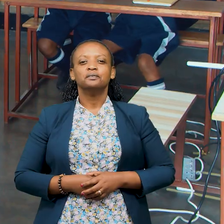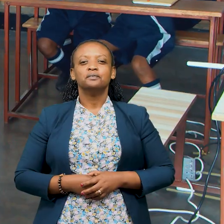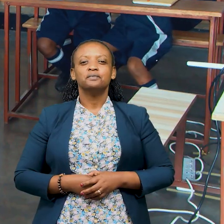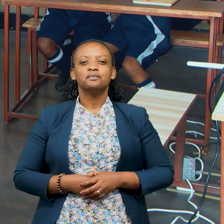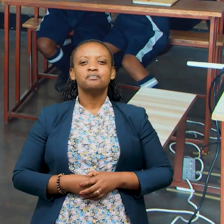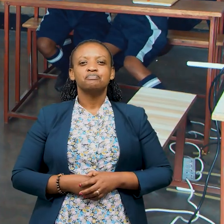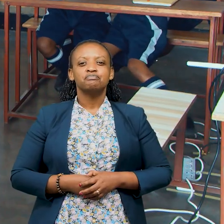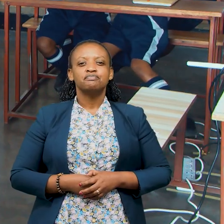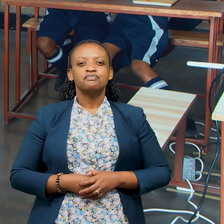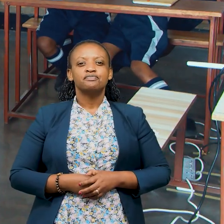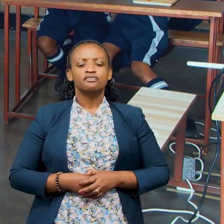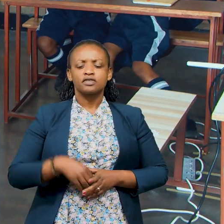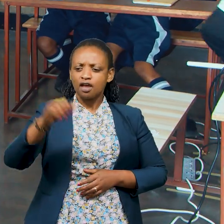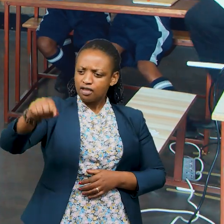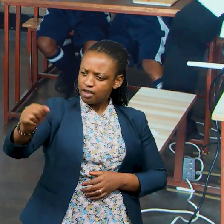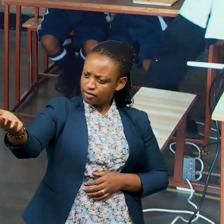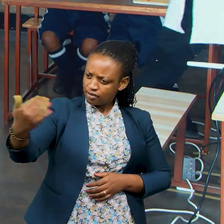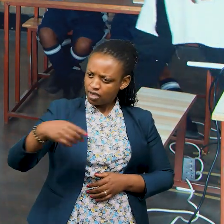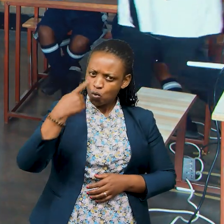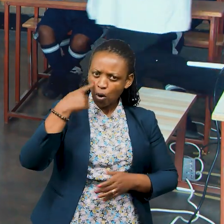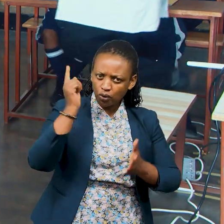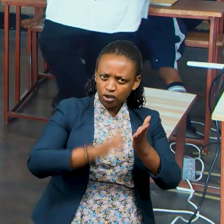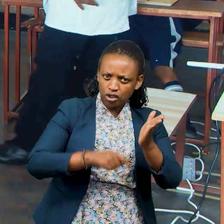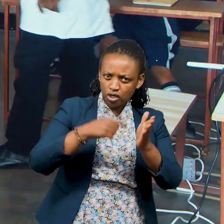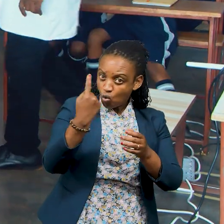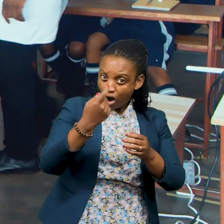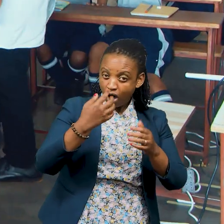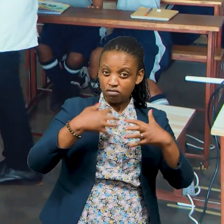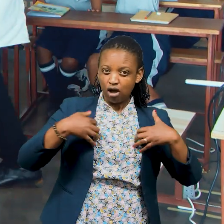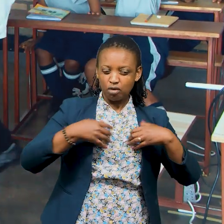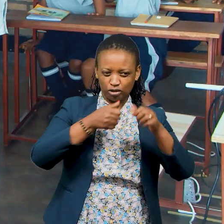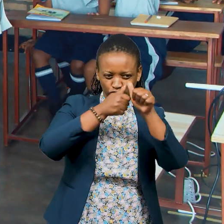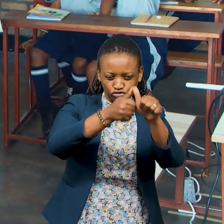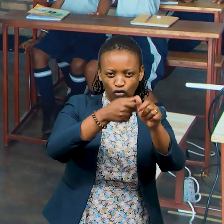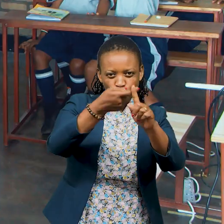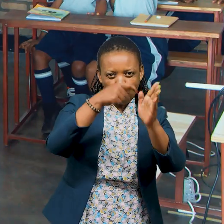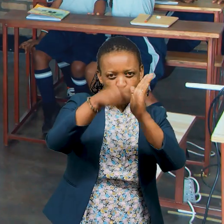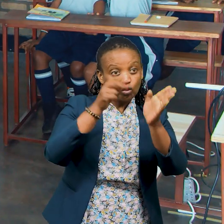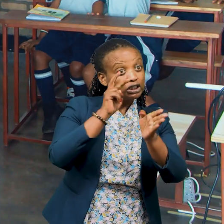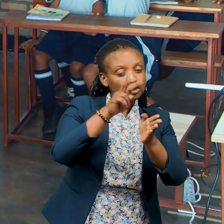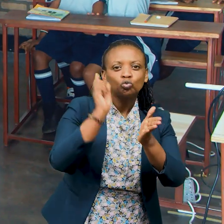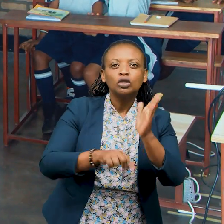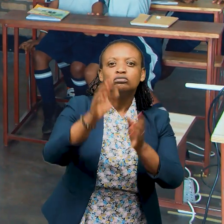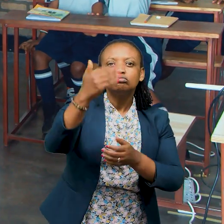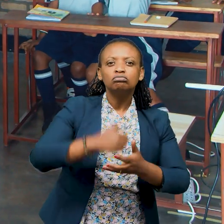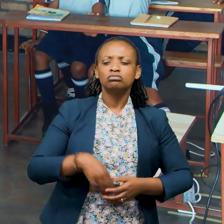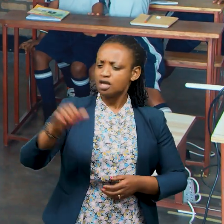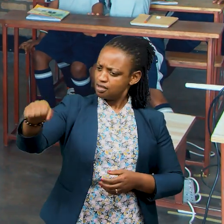Yes, Joseph. Only one animal that you followed from the video, yes? Yes.